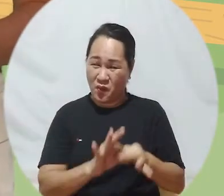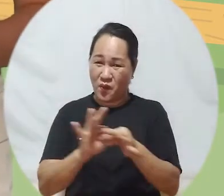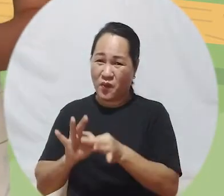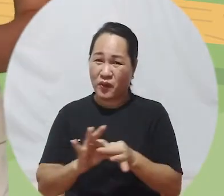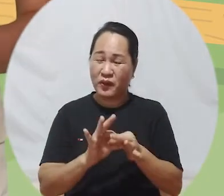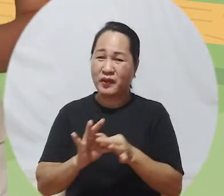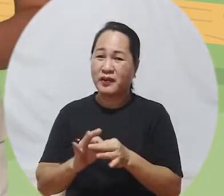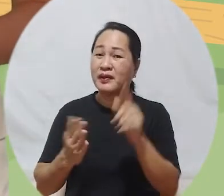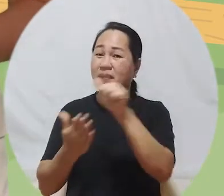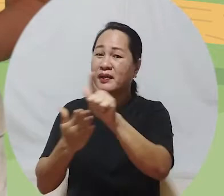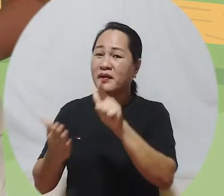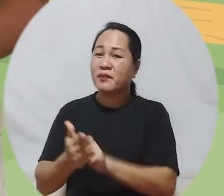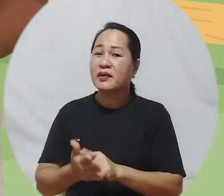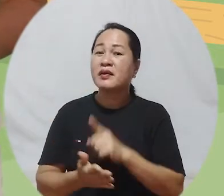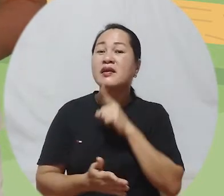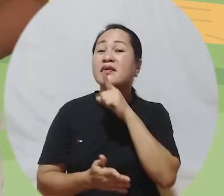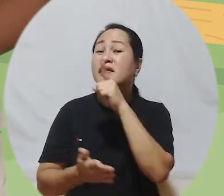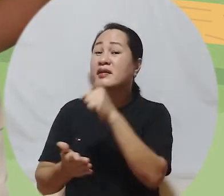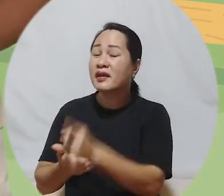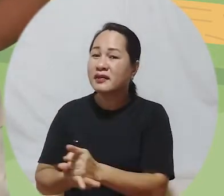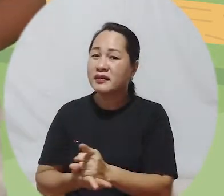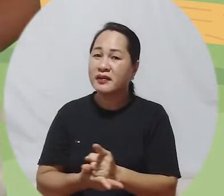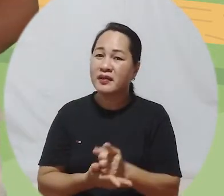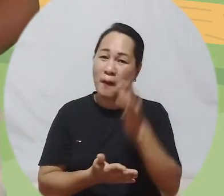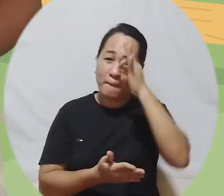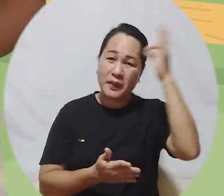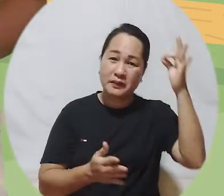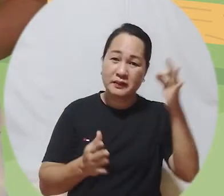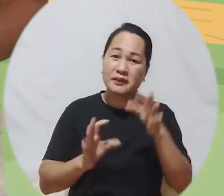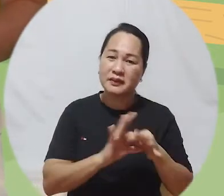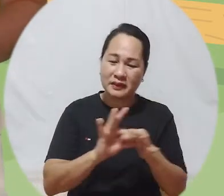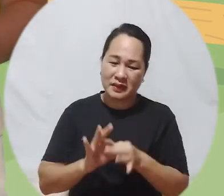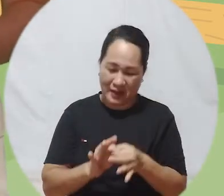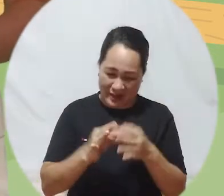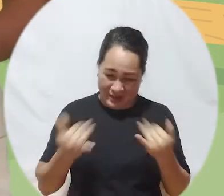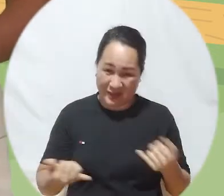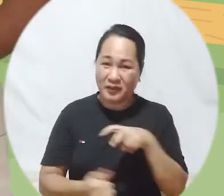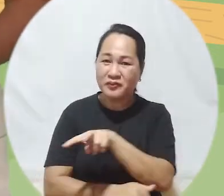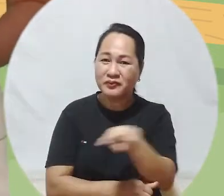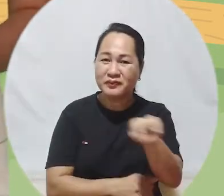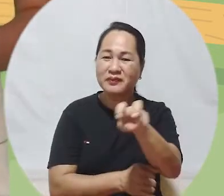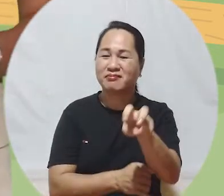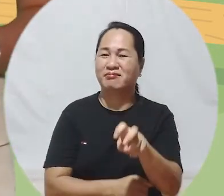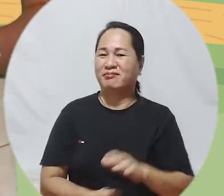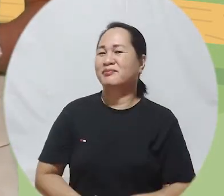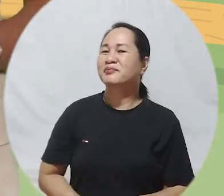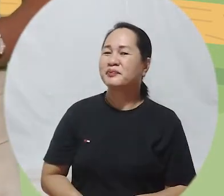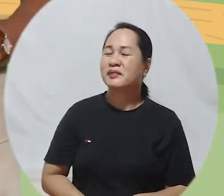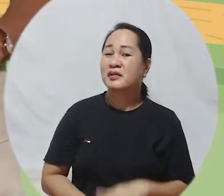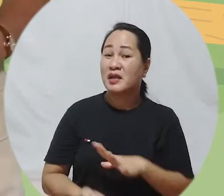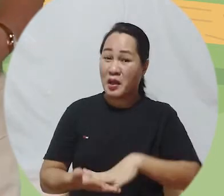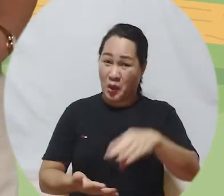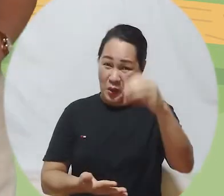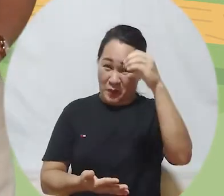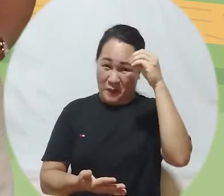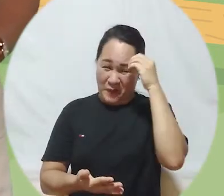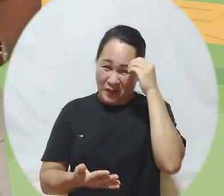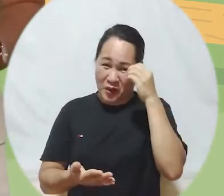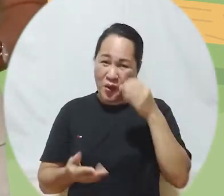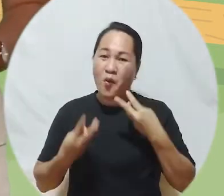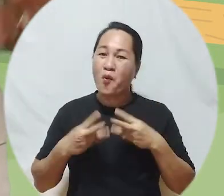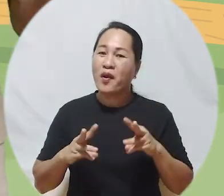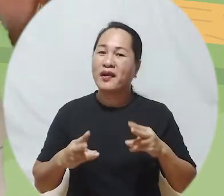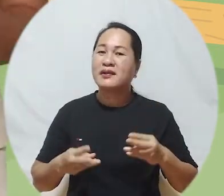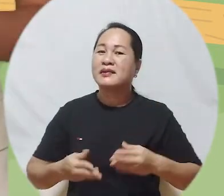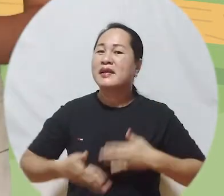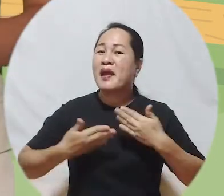about fantasy and reality text stories to our tour today? That sounds cool! Learning while having